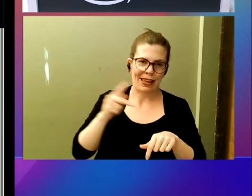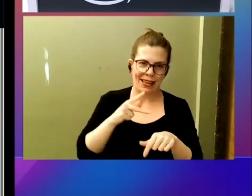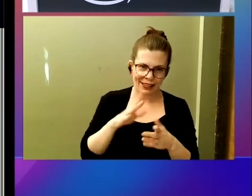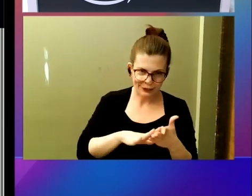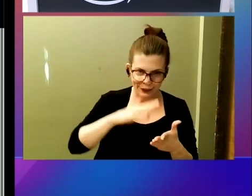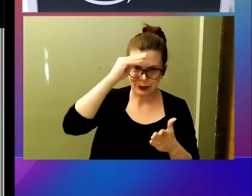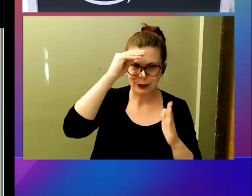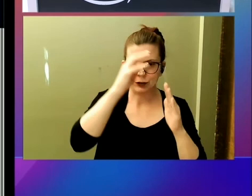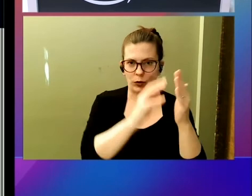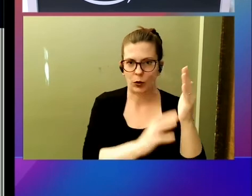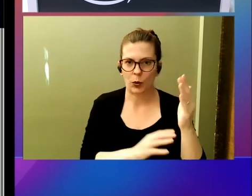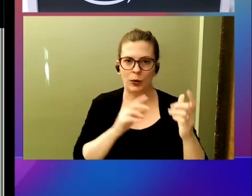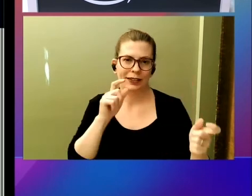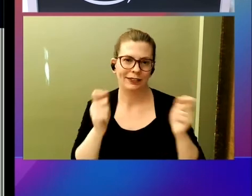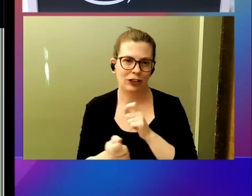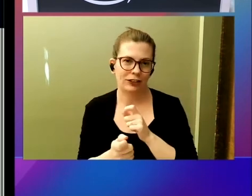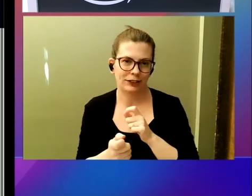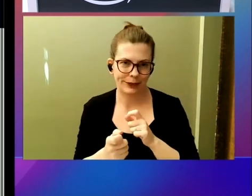adjustments as you need.